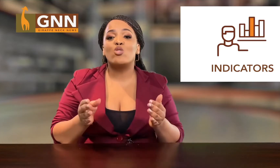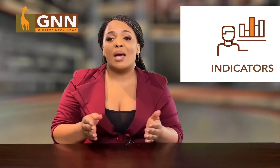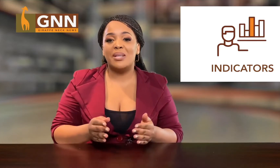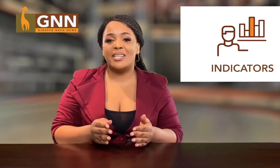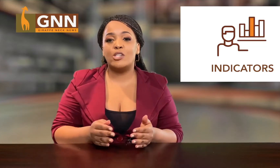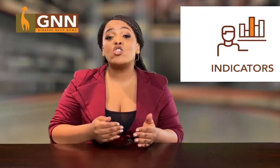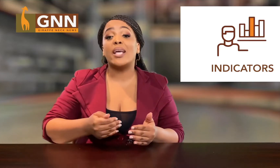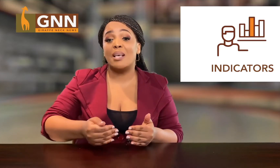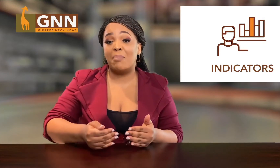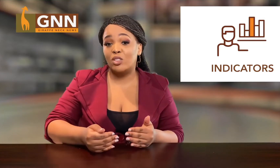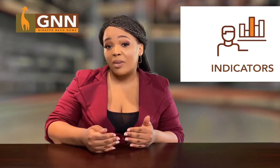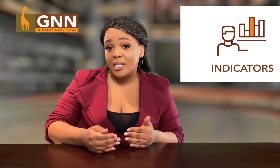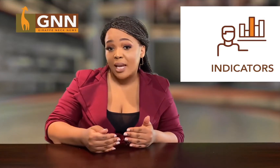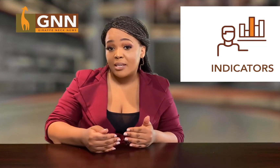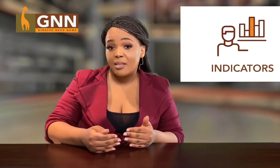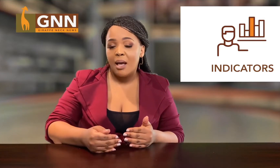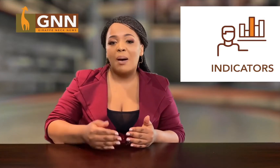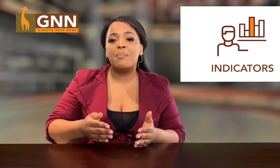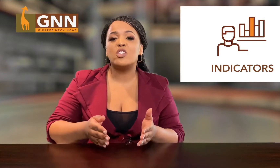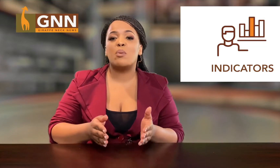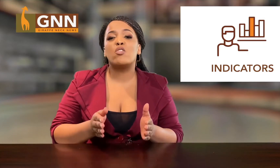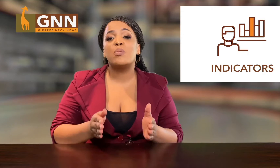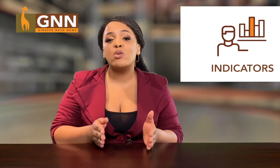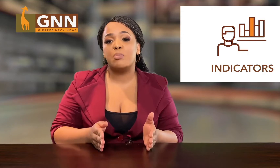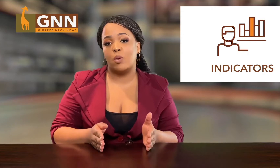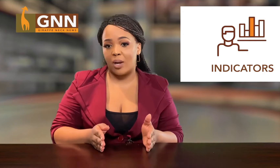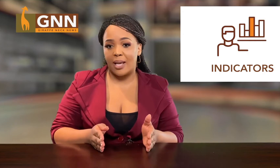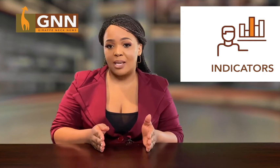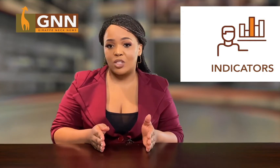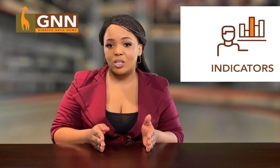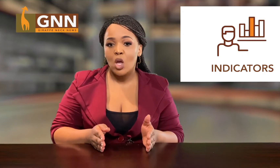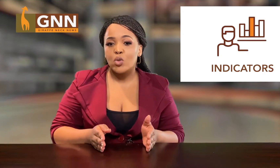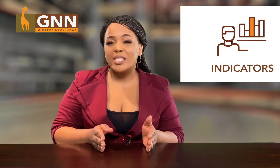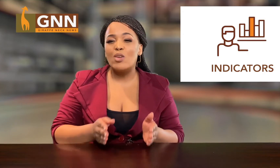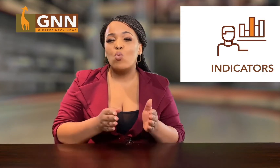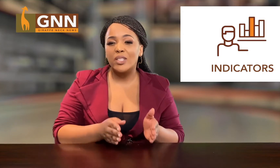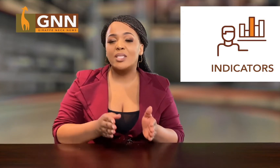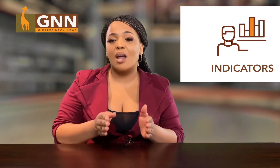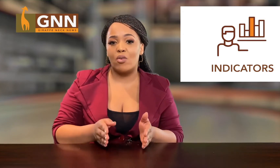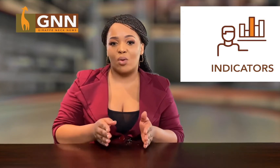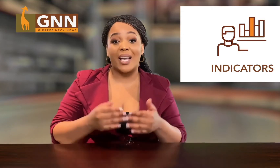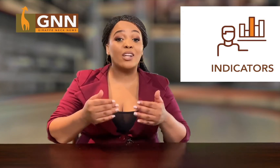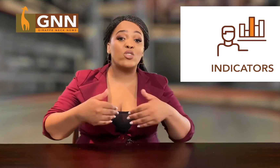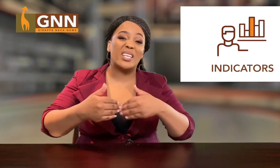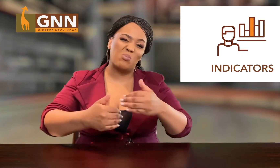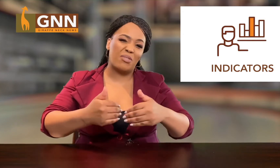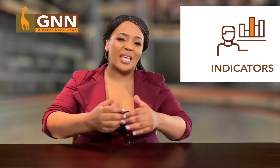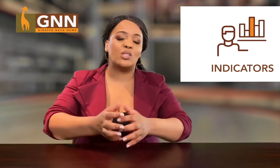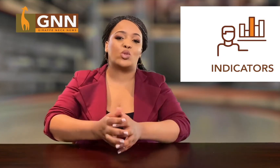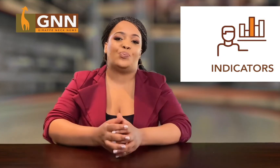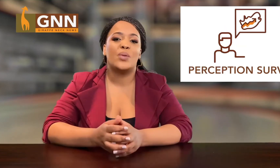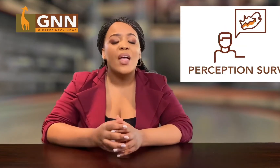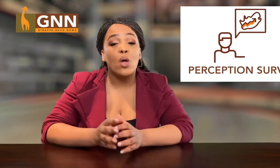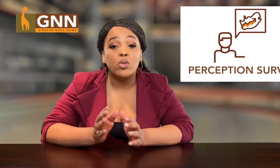year, Indlulamithi tracks a bunch of indicators published by reputable organizations to see which scenario the country is